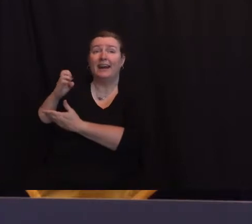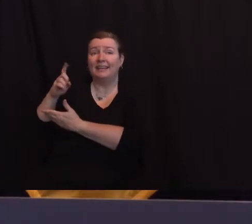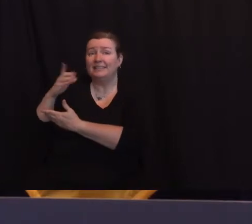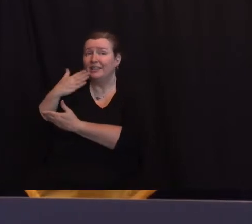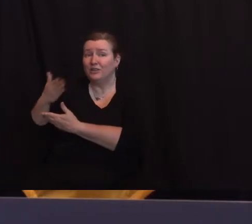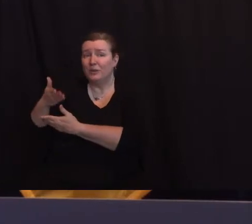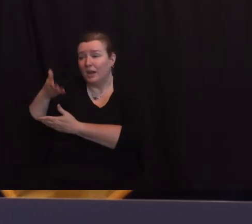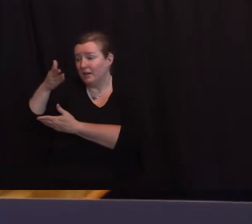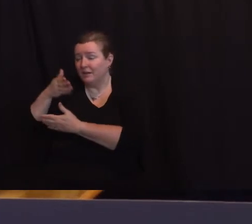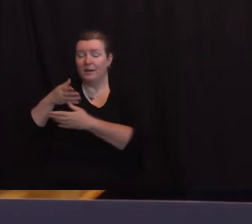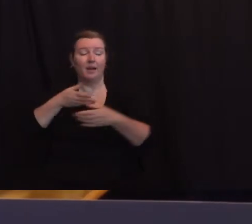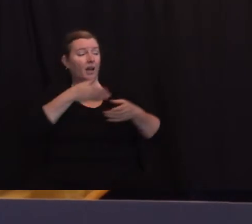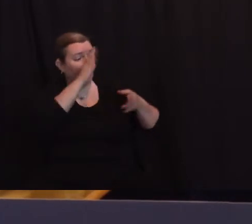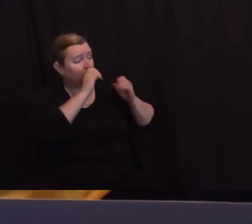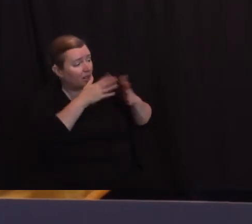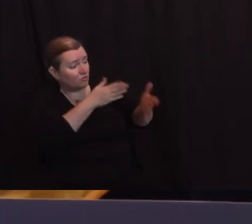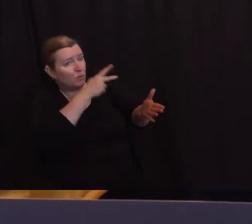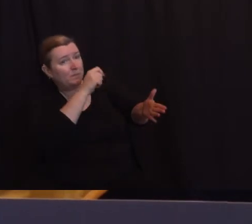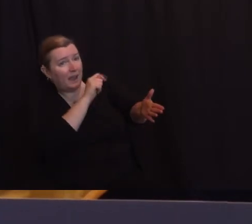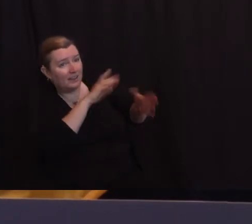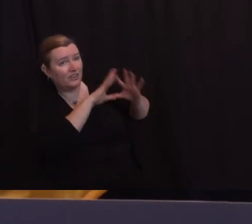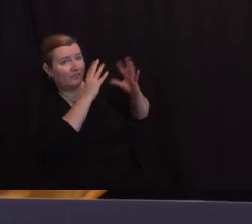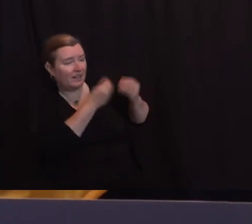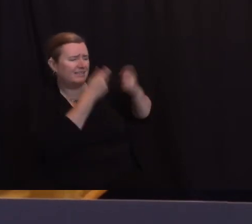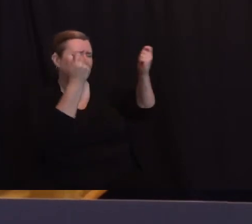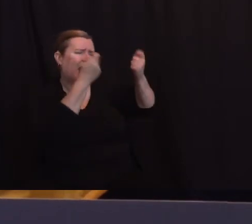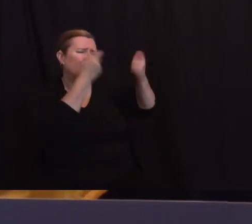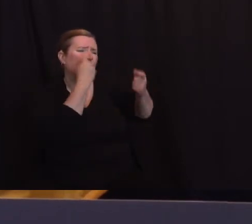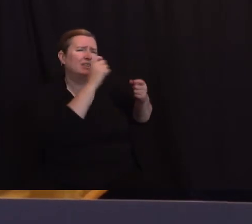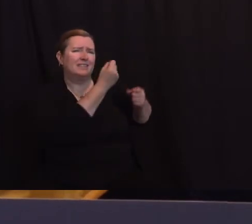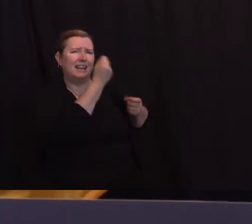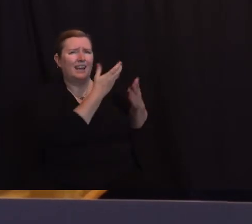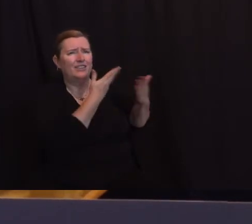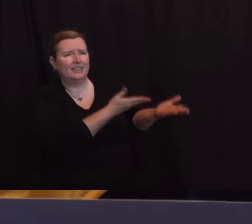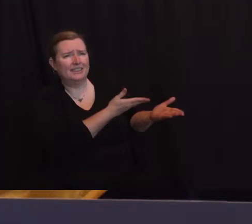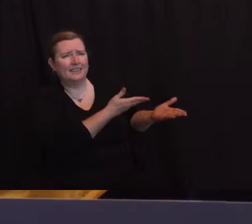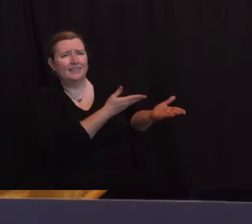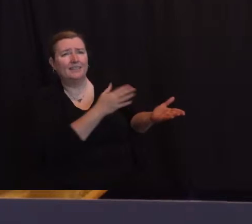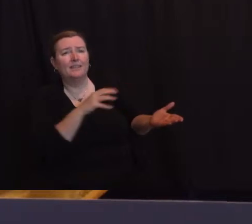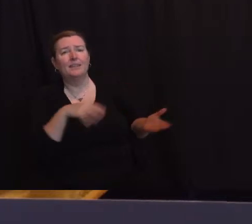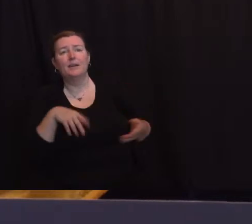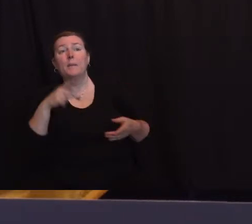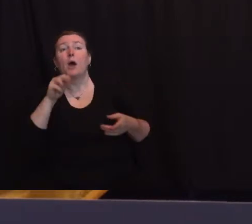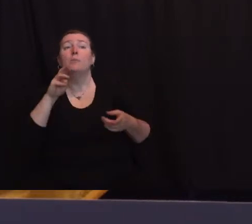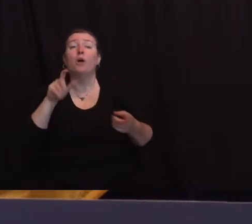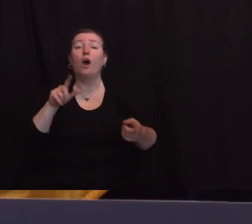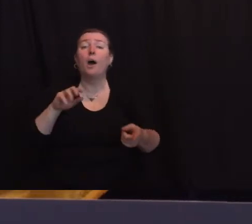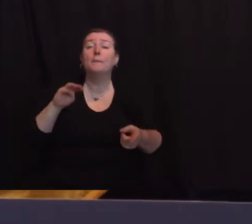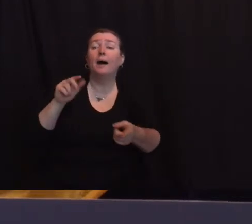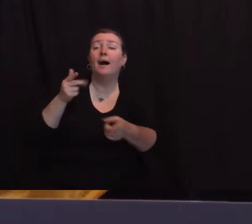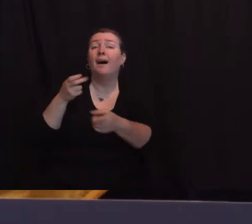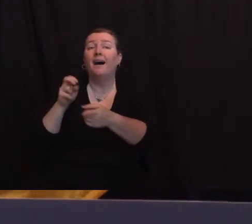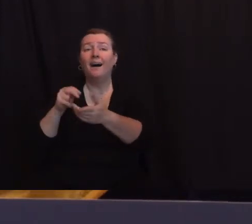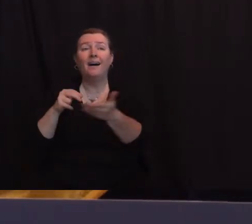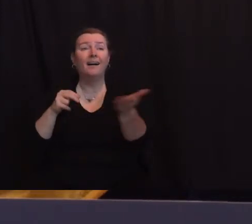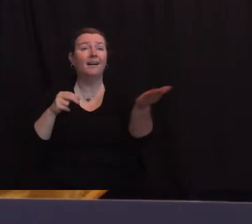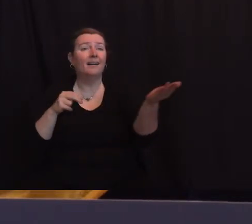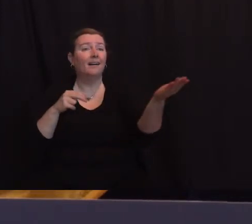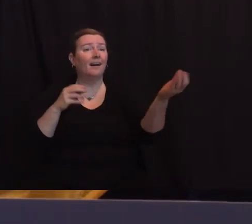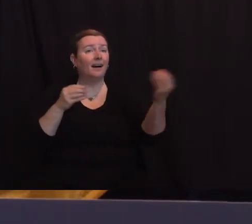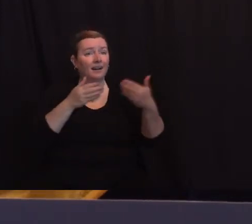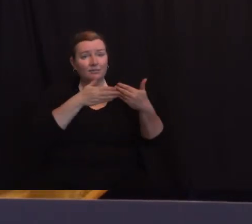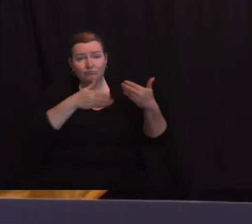the family as you celebrate a great day on Saturday. Paramel, Mahan, cast of thousands will be with you virtually for the next couple of